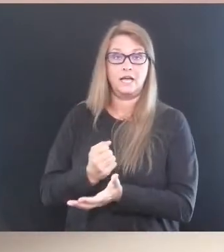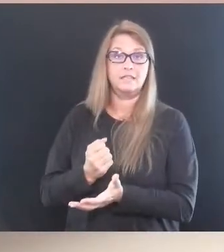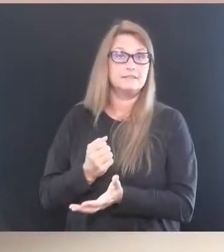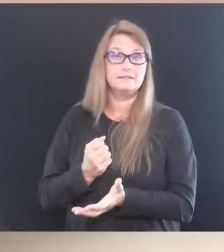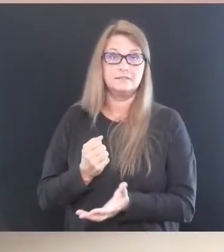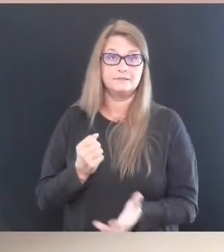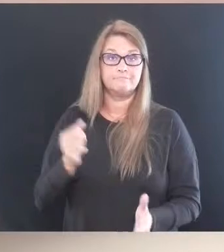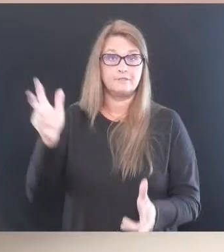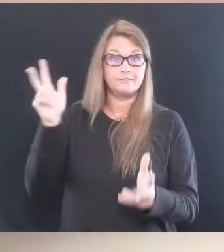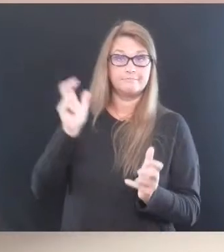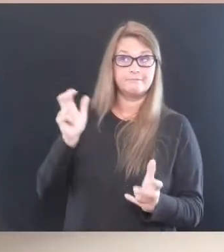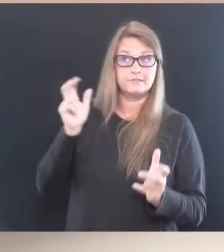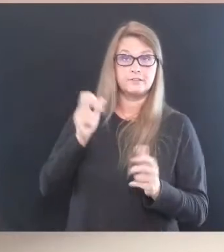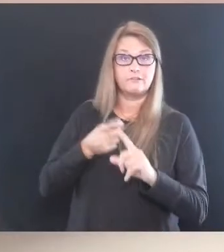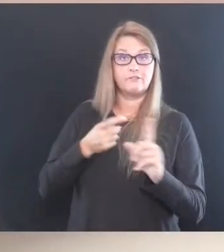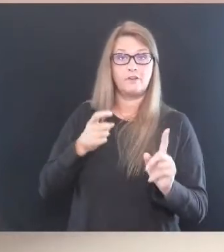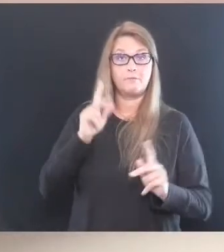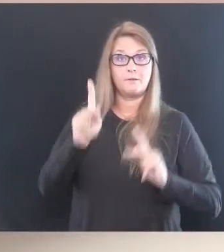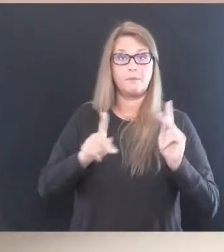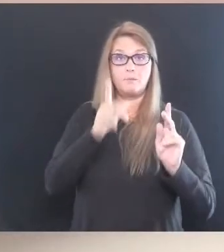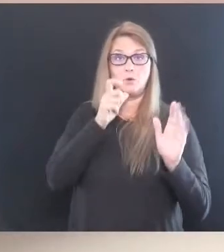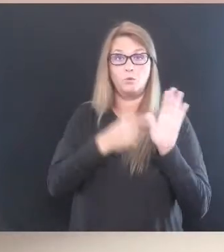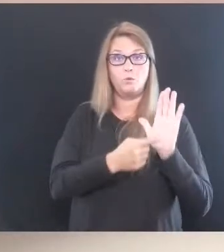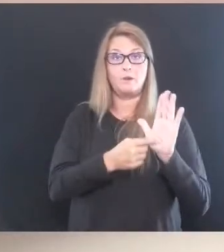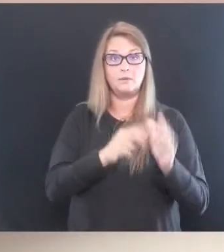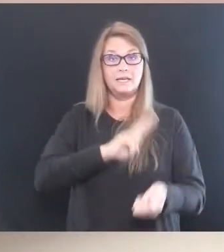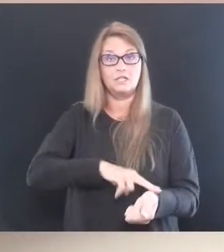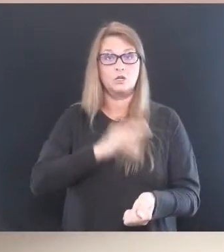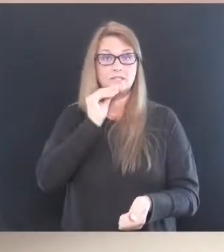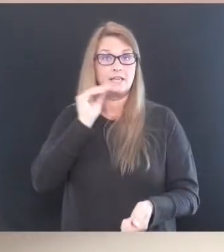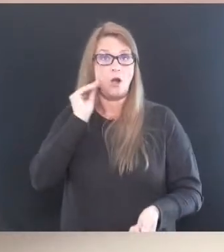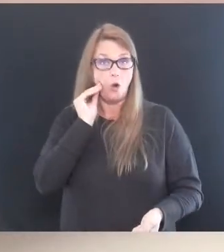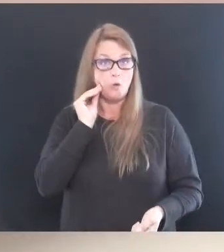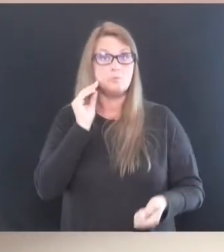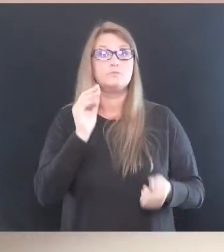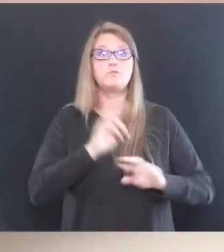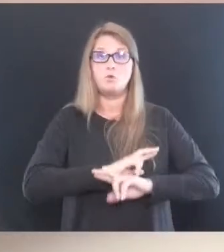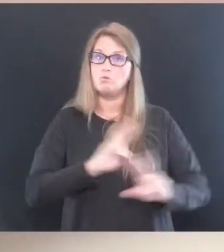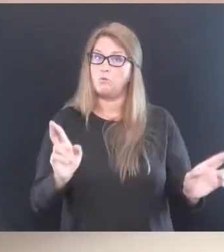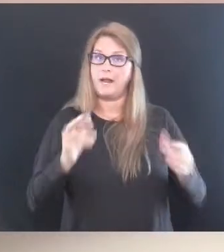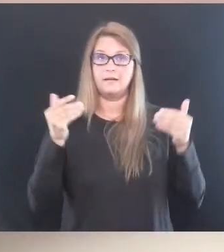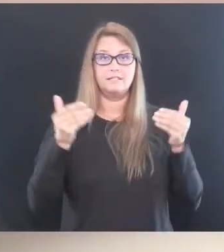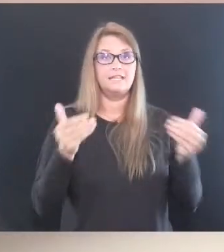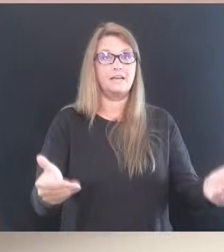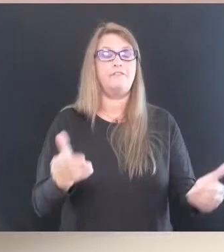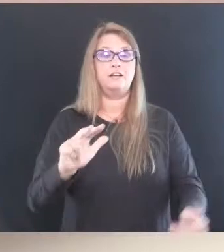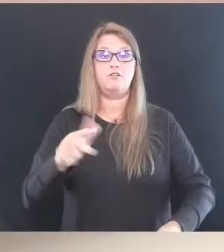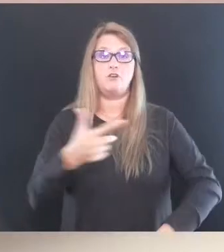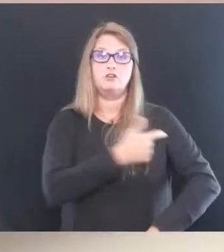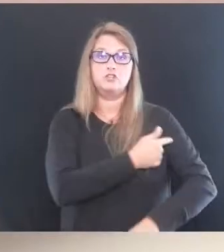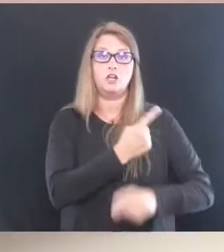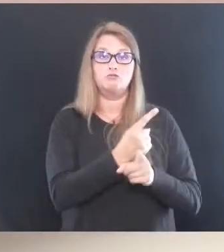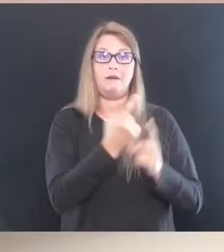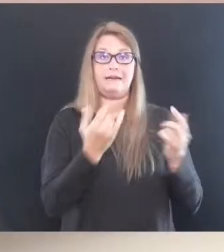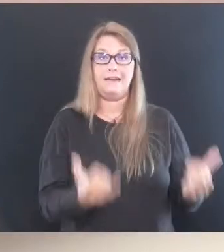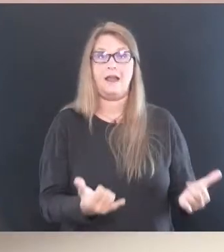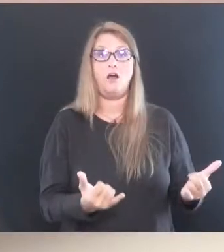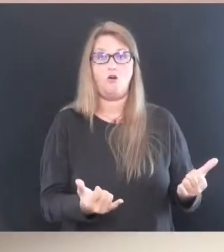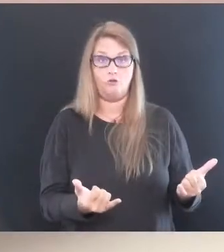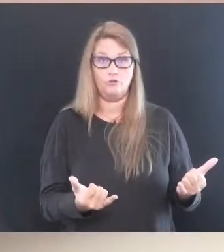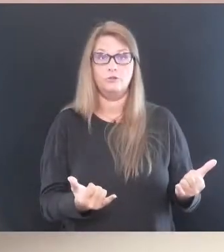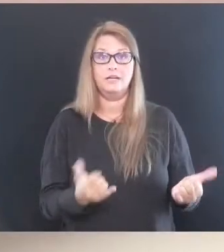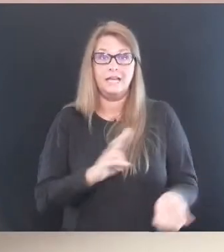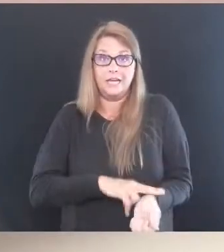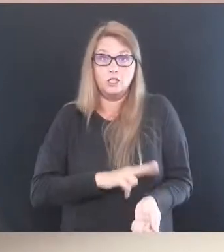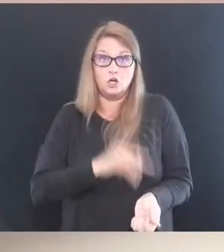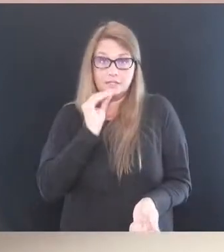the folks that represent the nursing homes in our state that there are booster shots being given in nursing homes now as we are